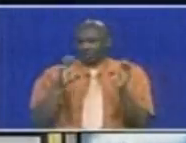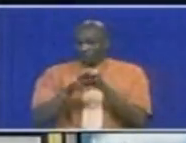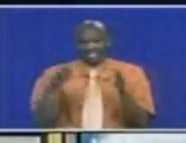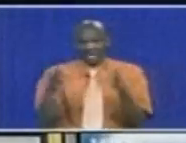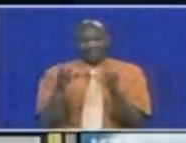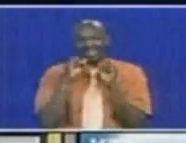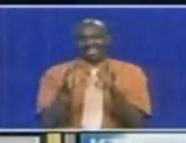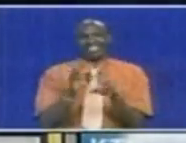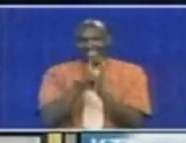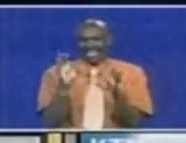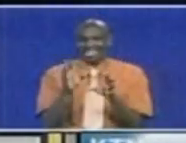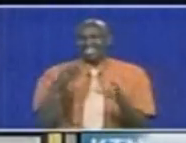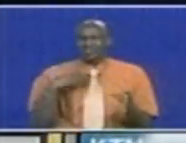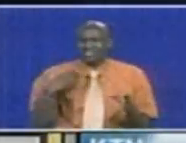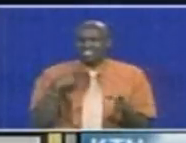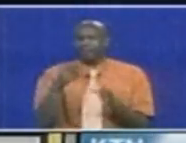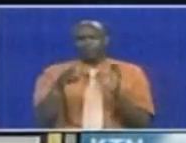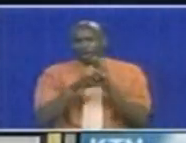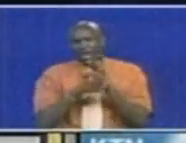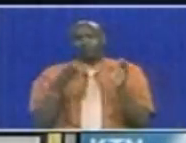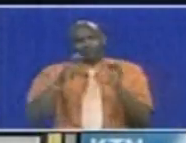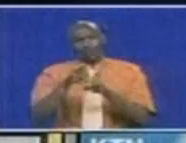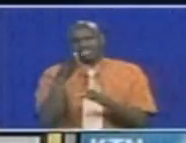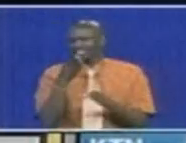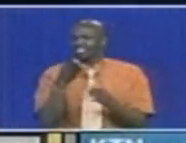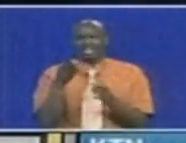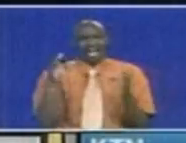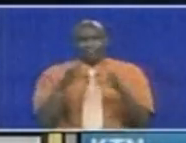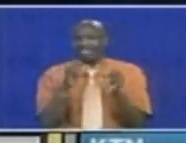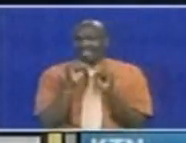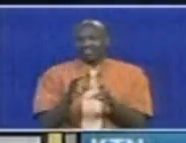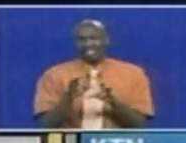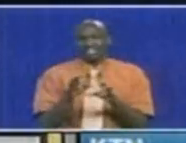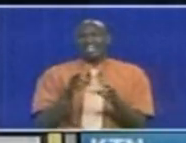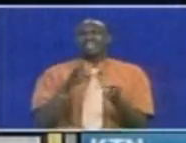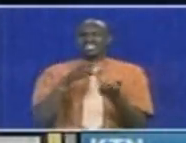it's clear. No any program to close this company. Telkom stay.